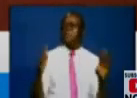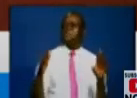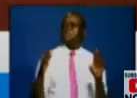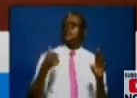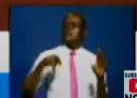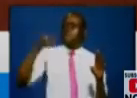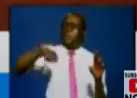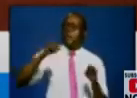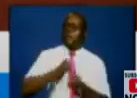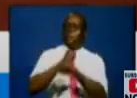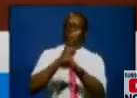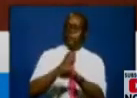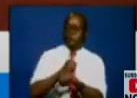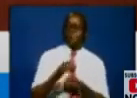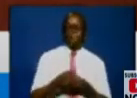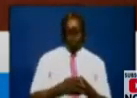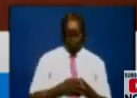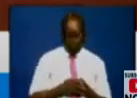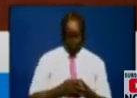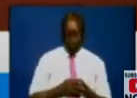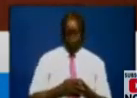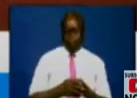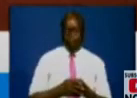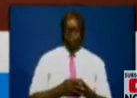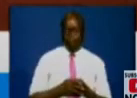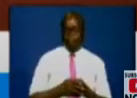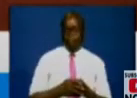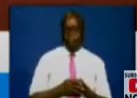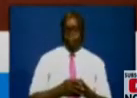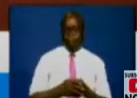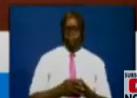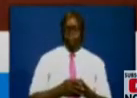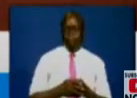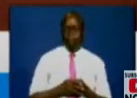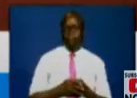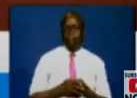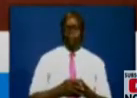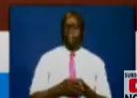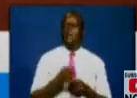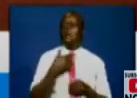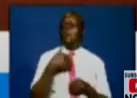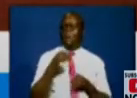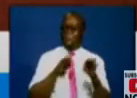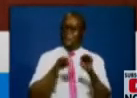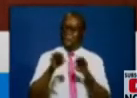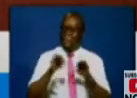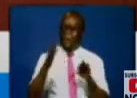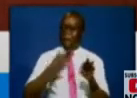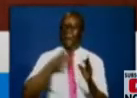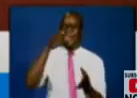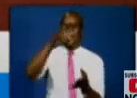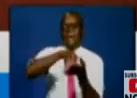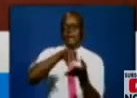need protection, Mr. Speaker. I would like to just execute my case, Mr. Speaker.